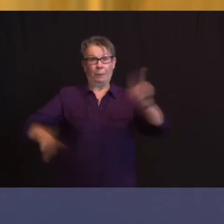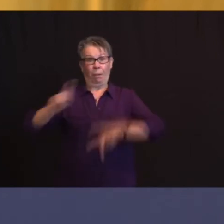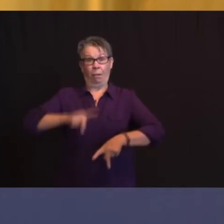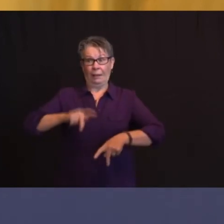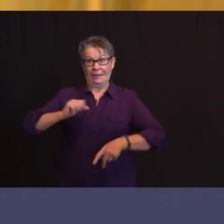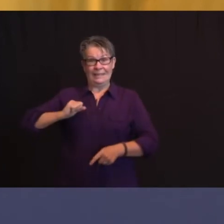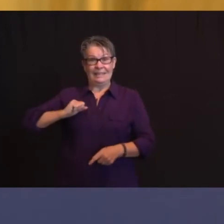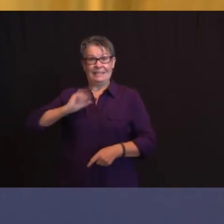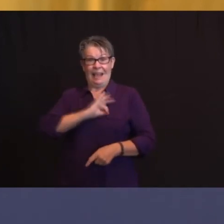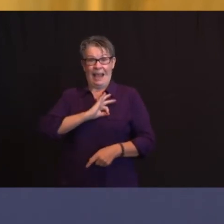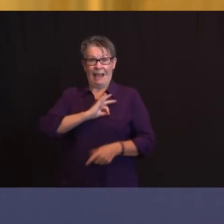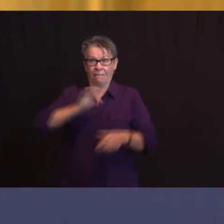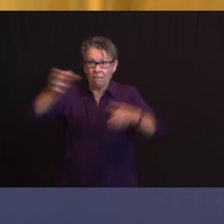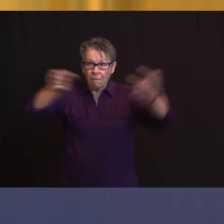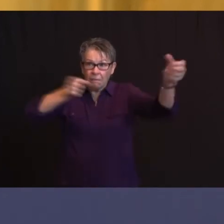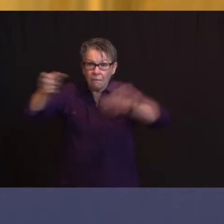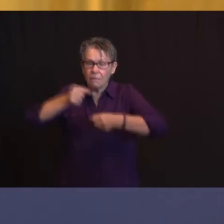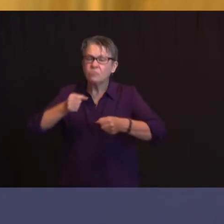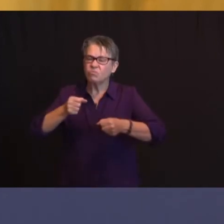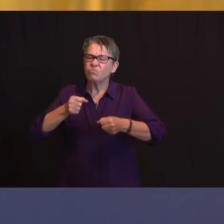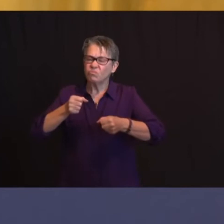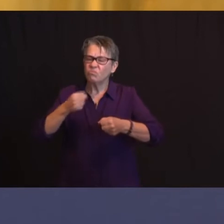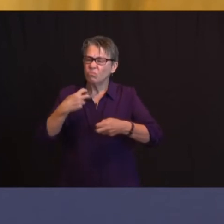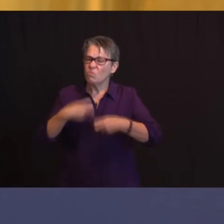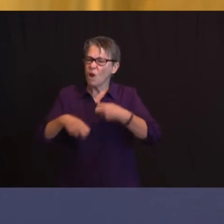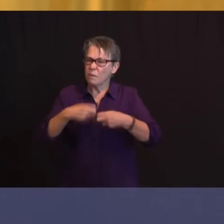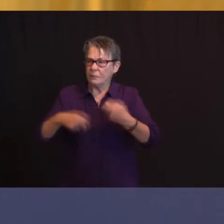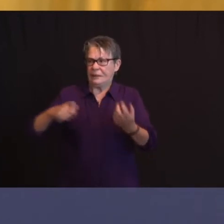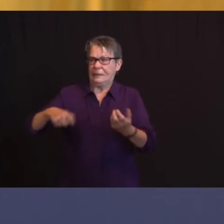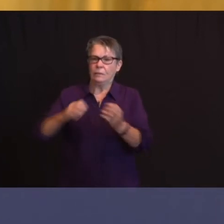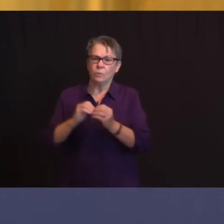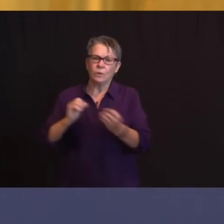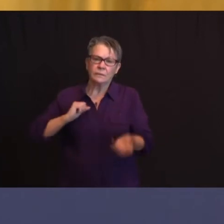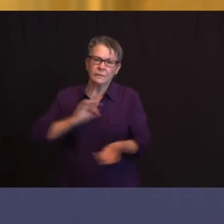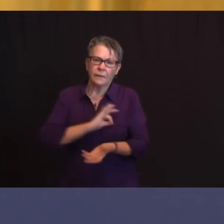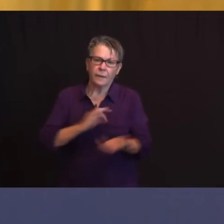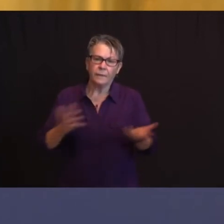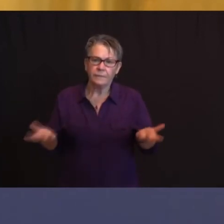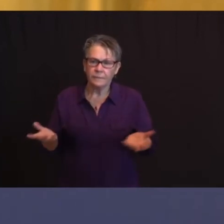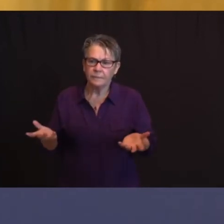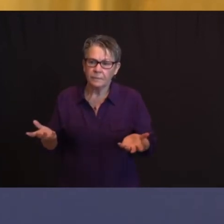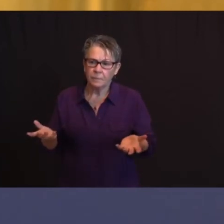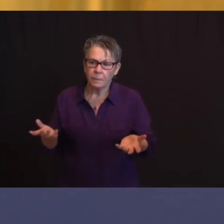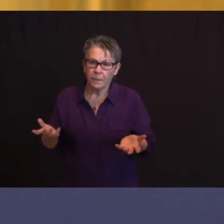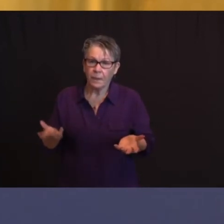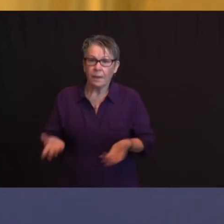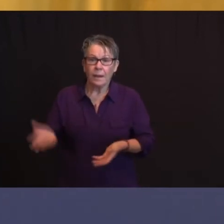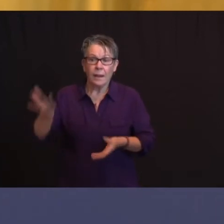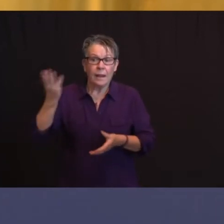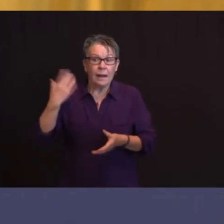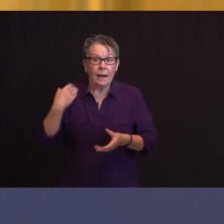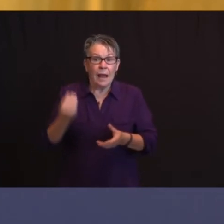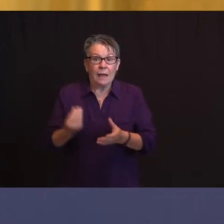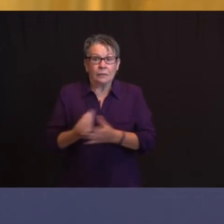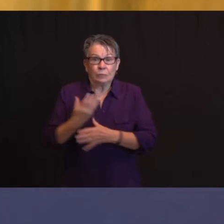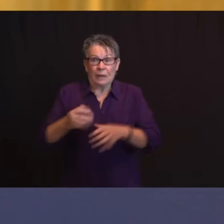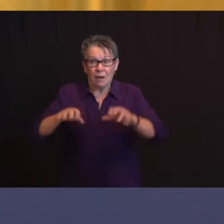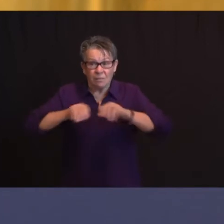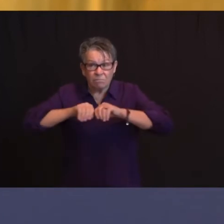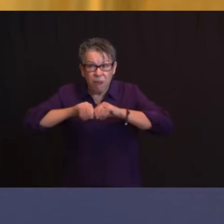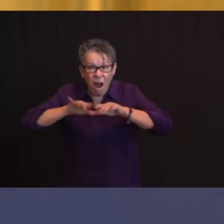was a metro New York explosion of this virus. And we were able to appeal to folks in other parts of the